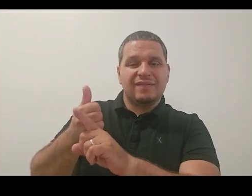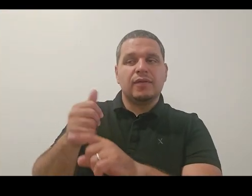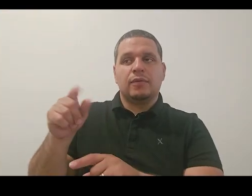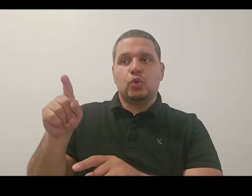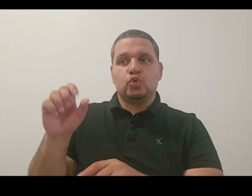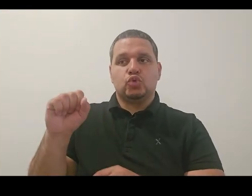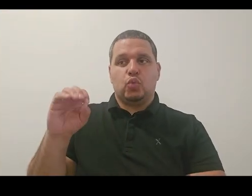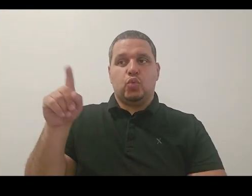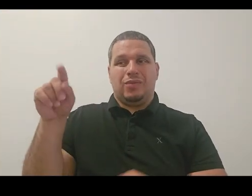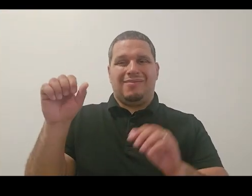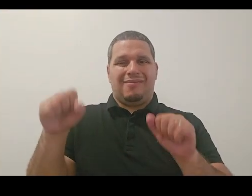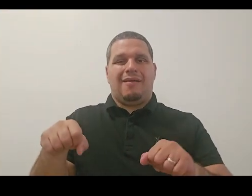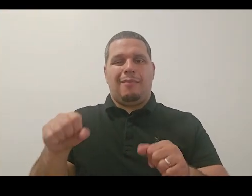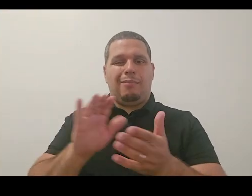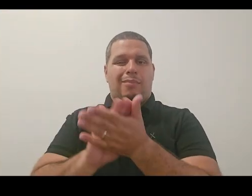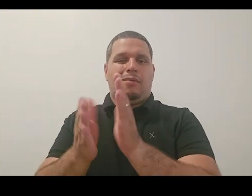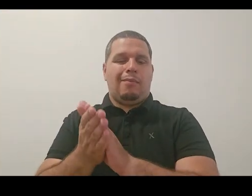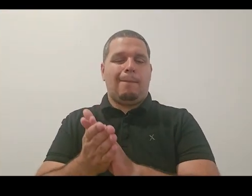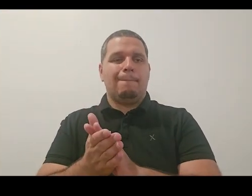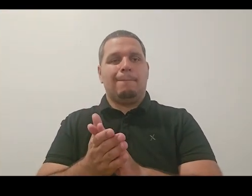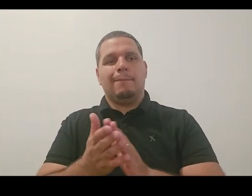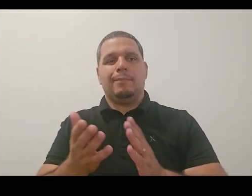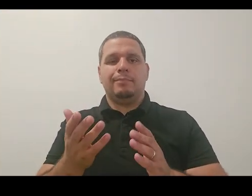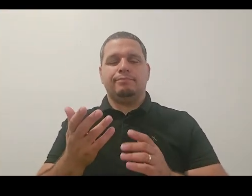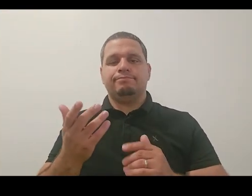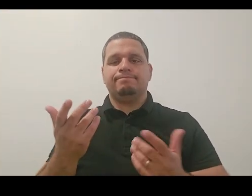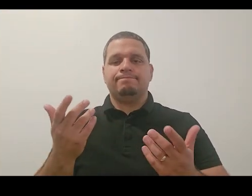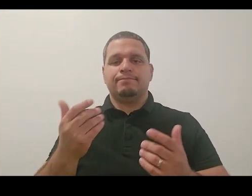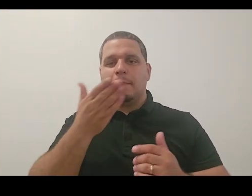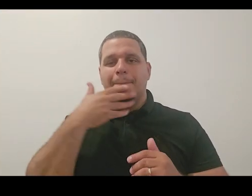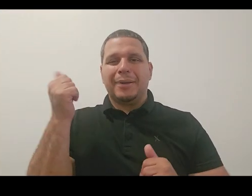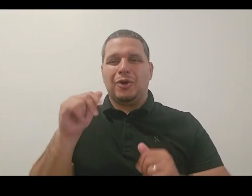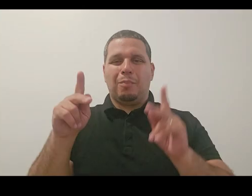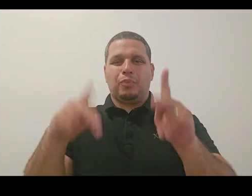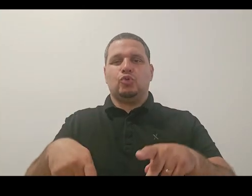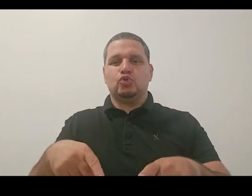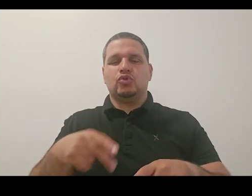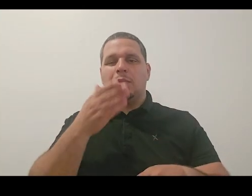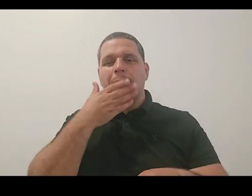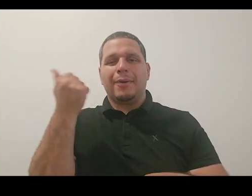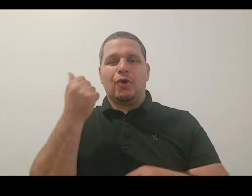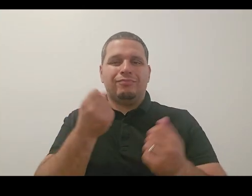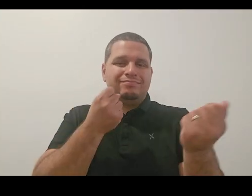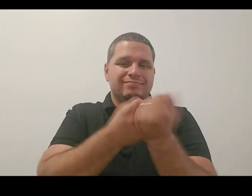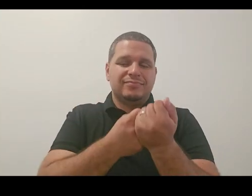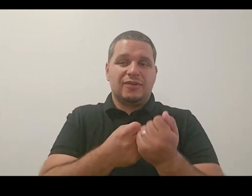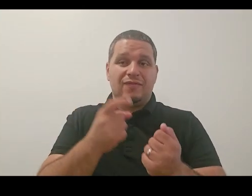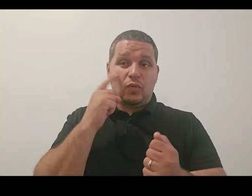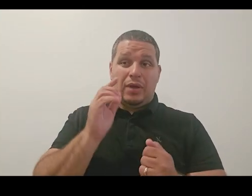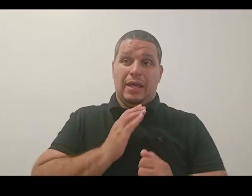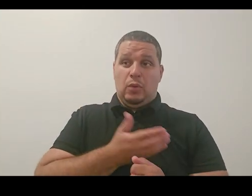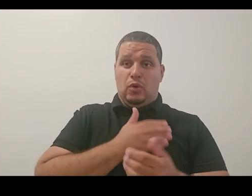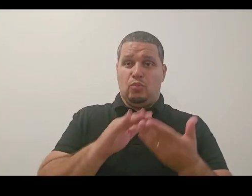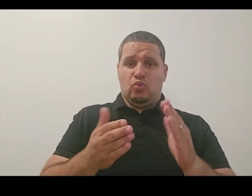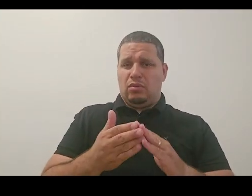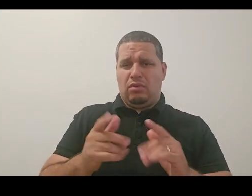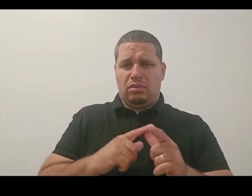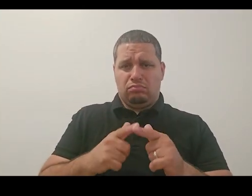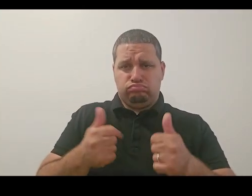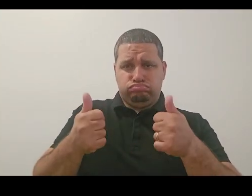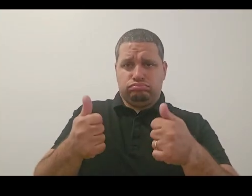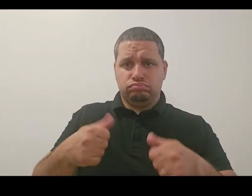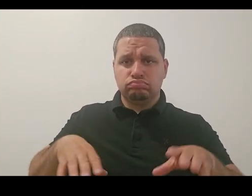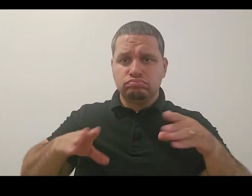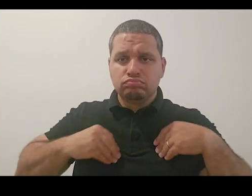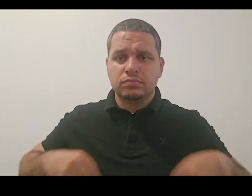bettering oneself in order to be, uh, just a better human being and a better ally to